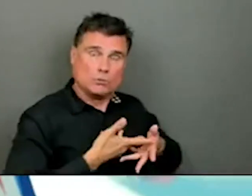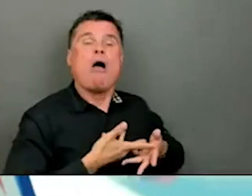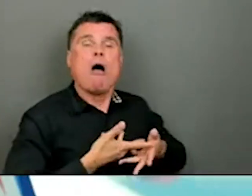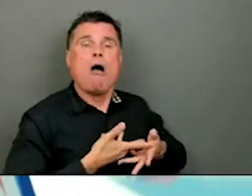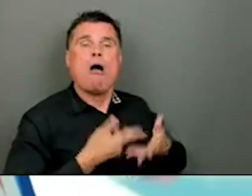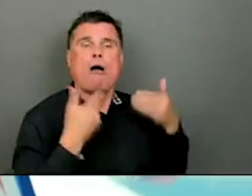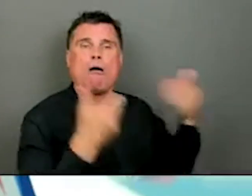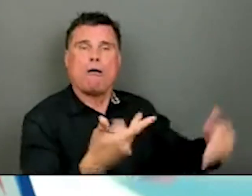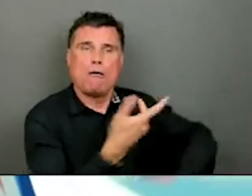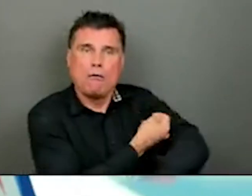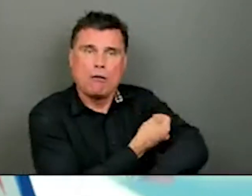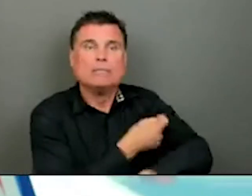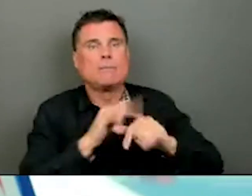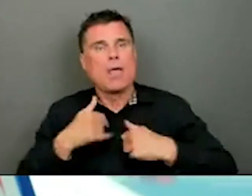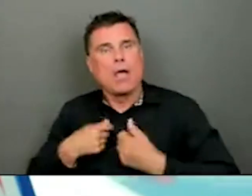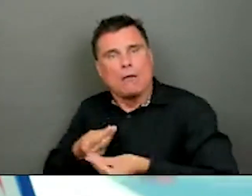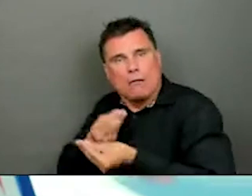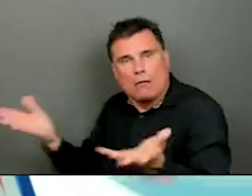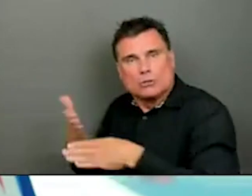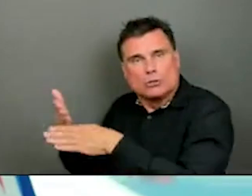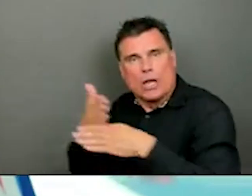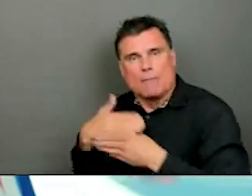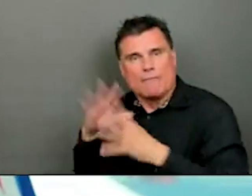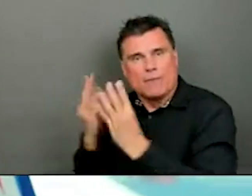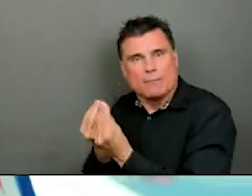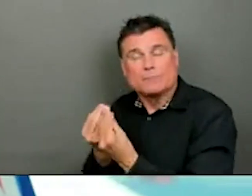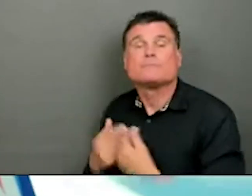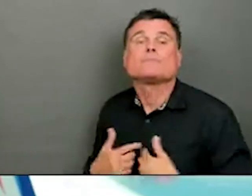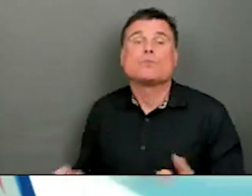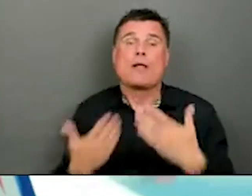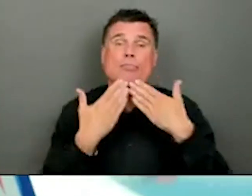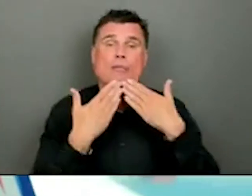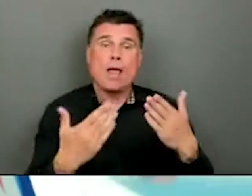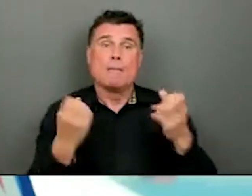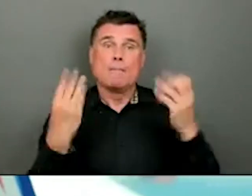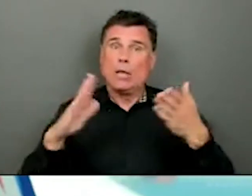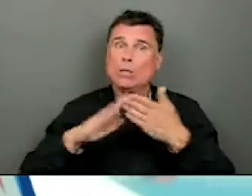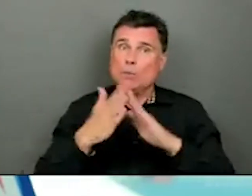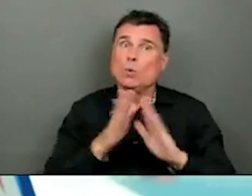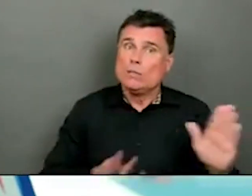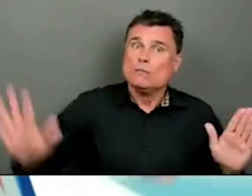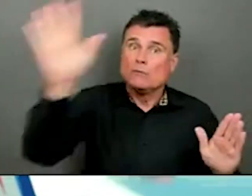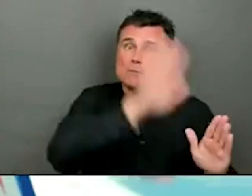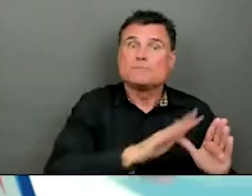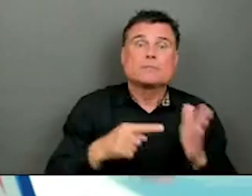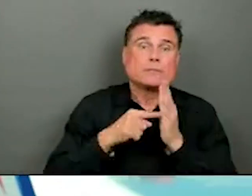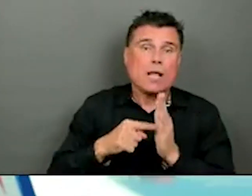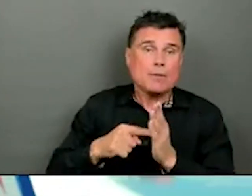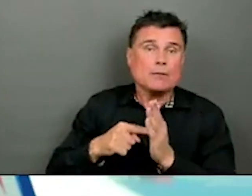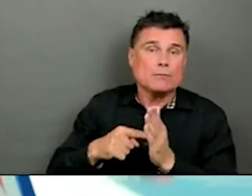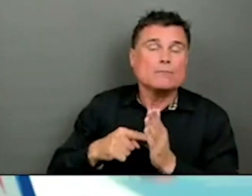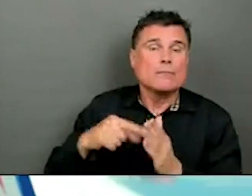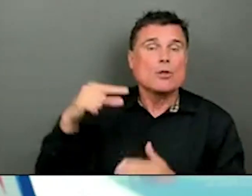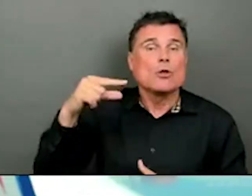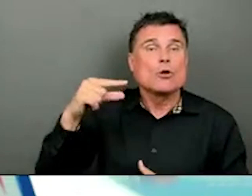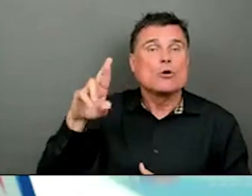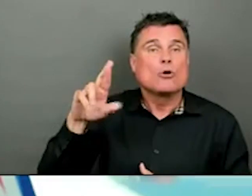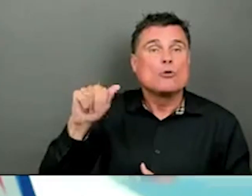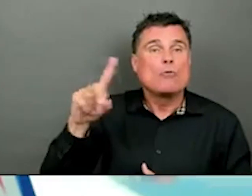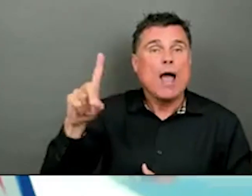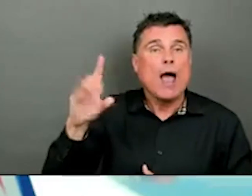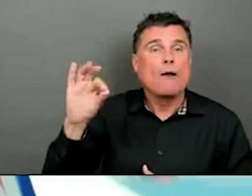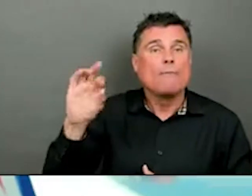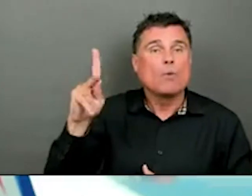To thank many of the communities. We saw in Grand Forks this weekend. We see in 100 Mile House today. We see